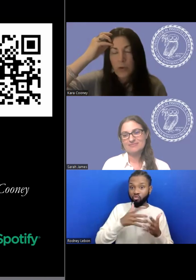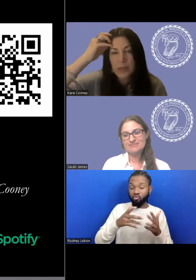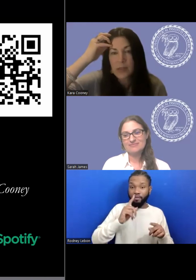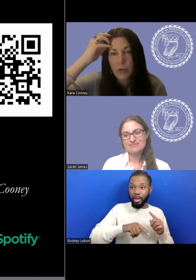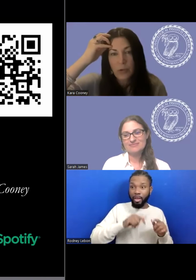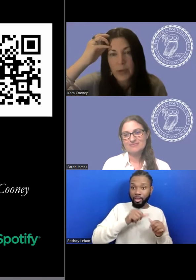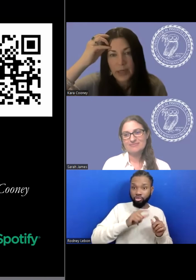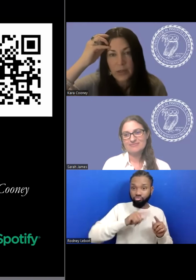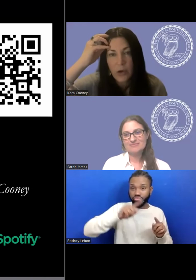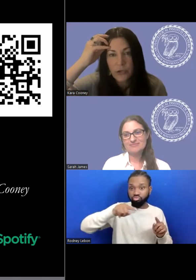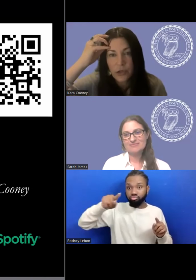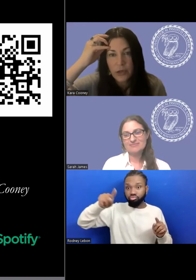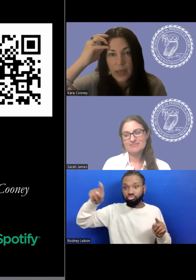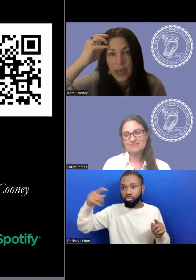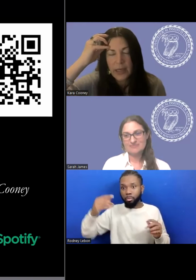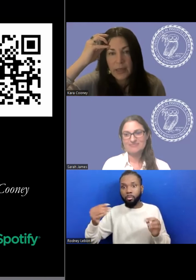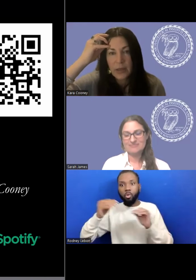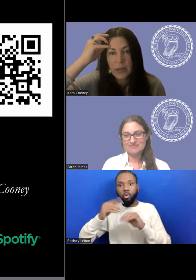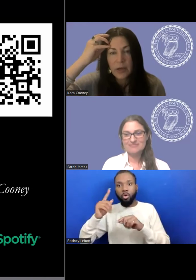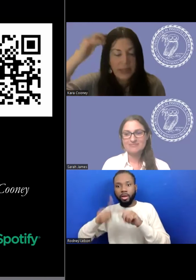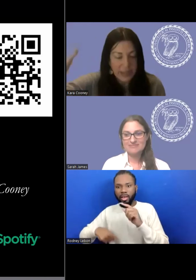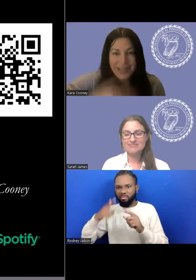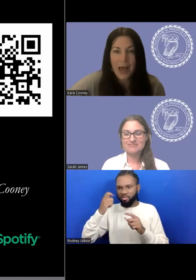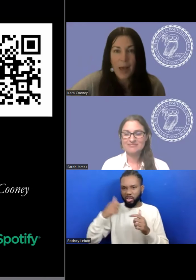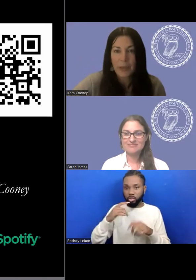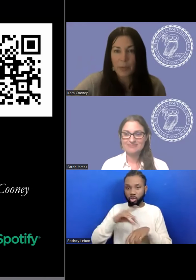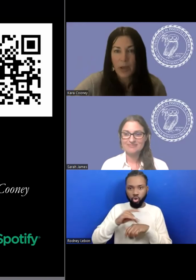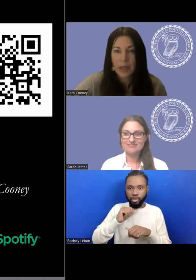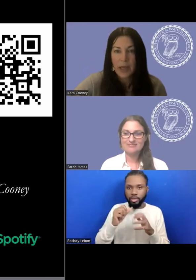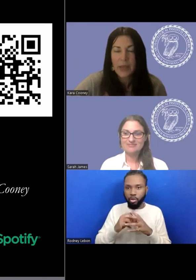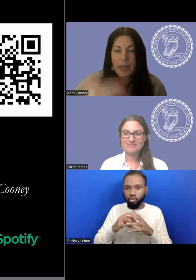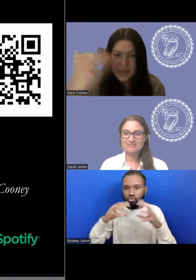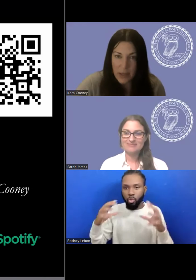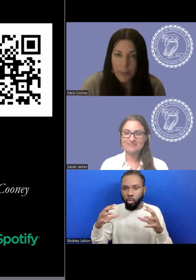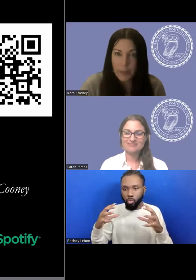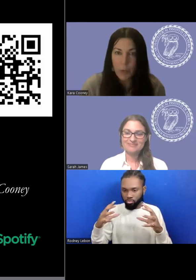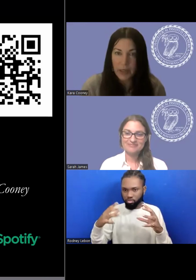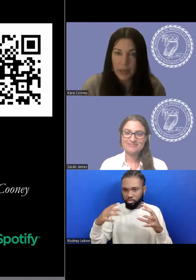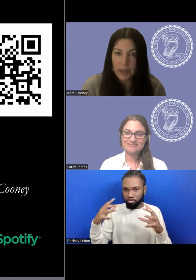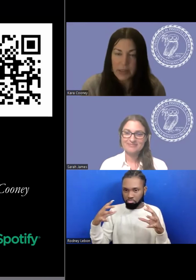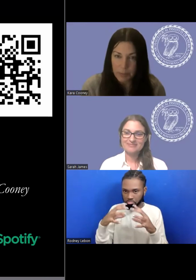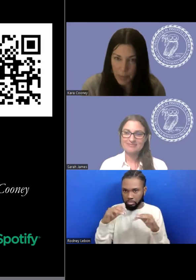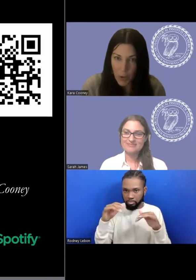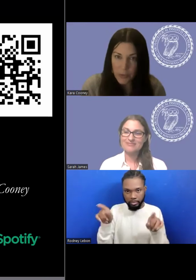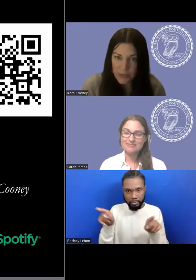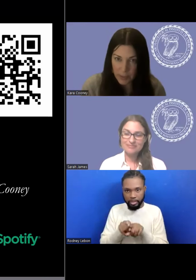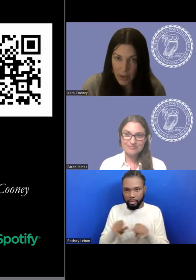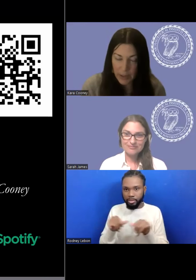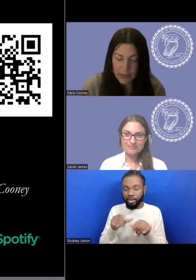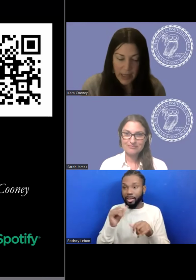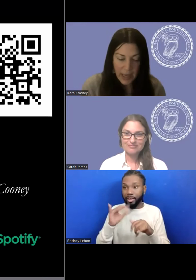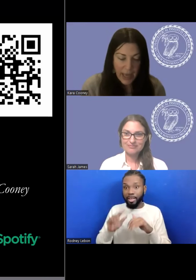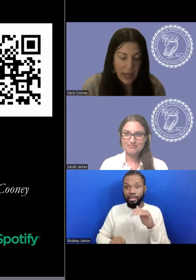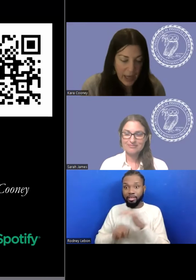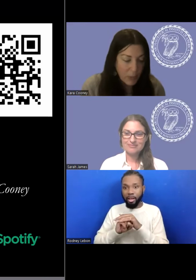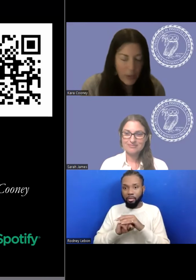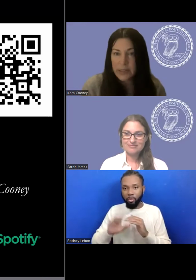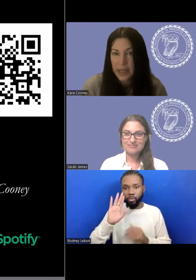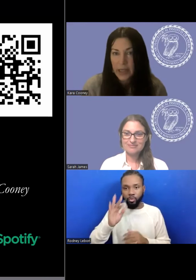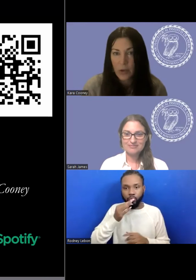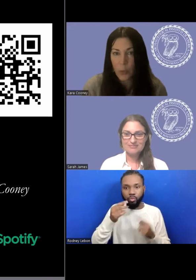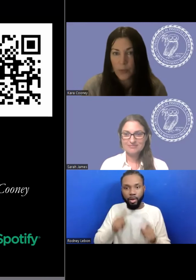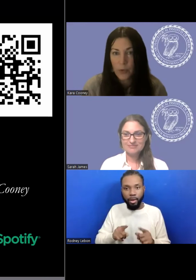that the earth is not growing any larger. And there is a stopping point. And that stopping point is imposed upon us. And I